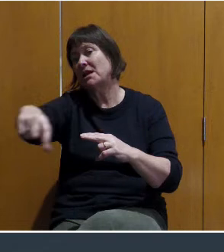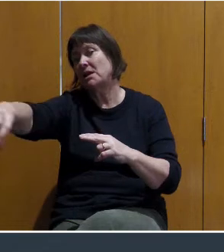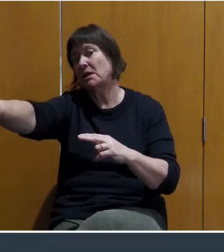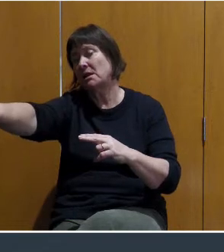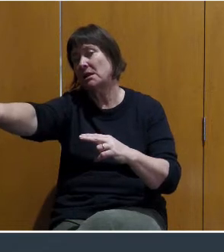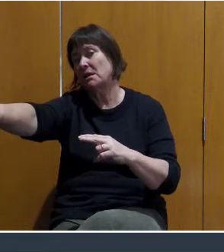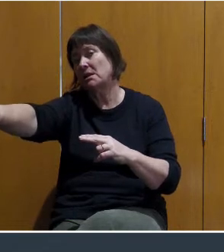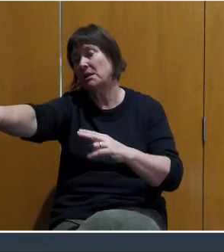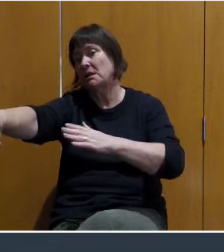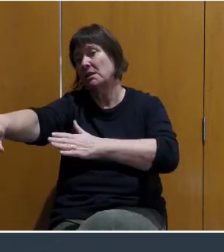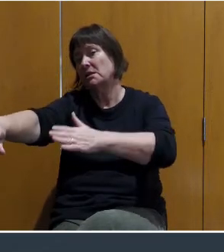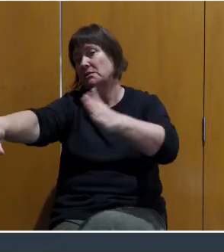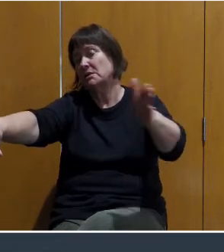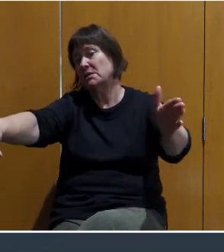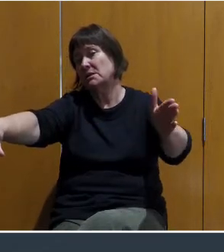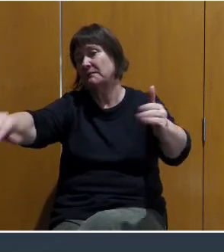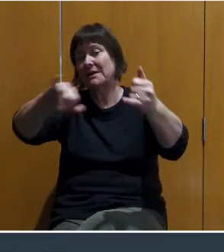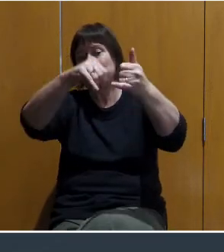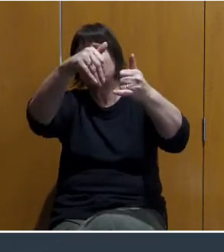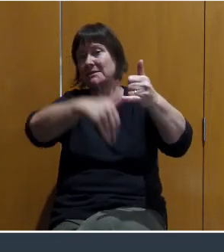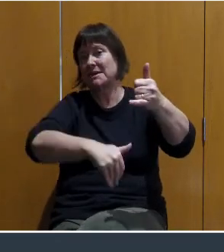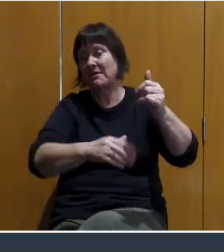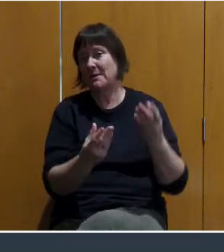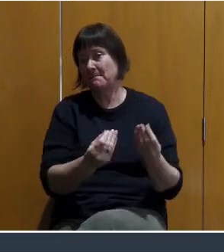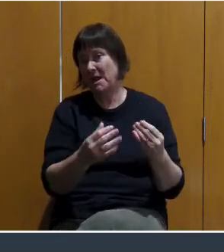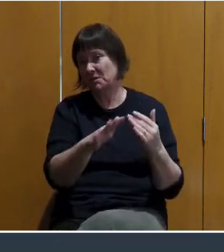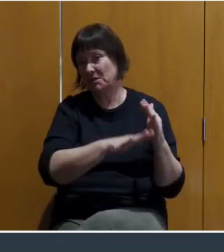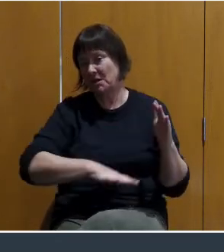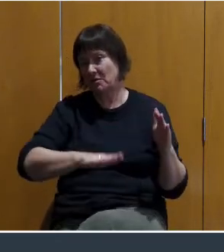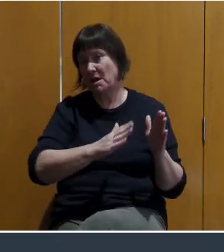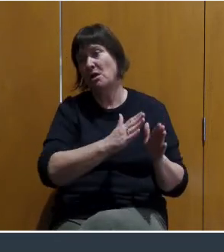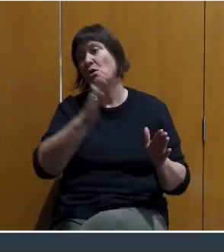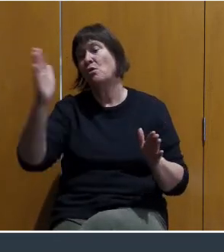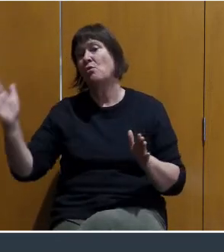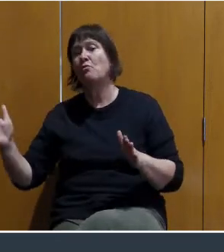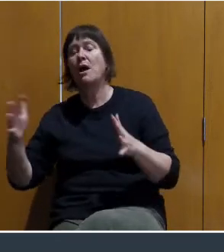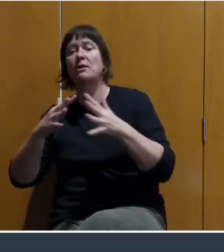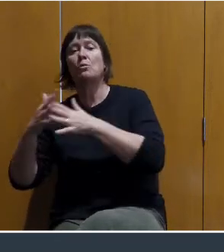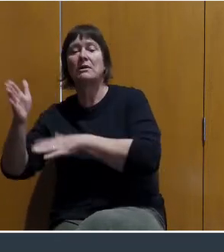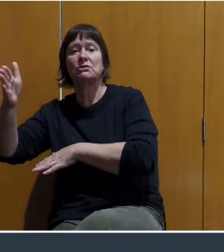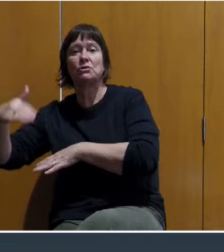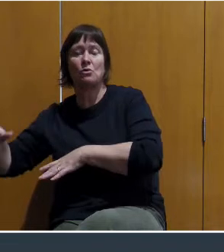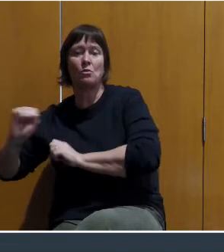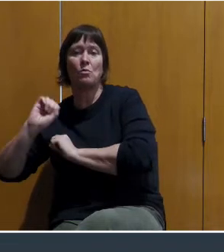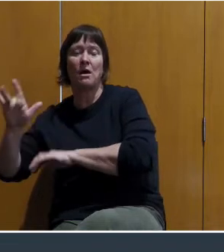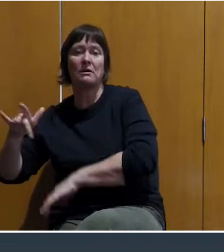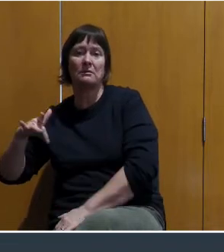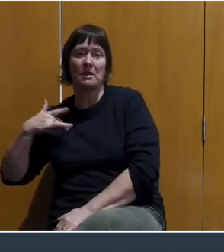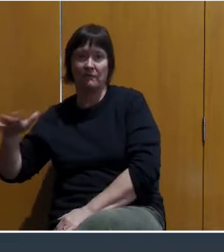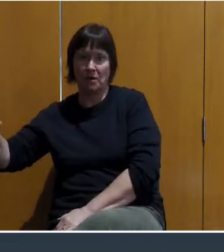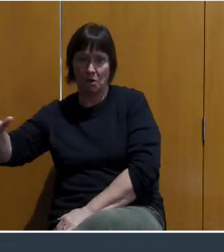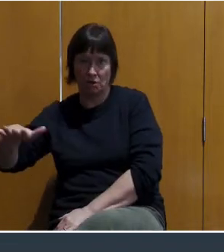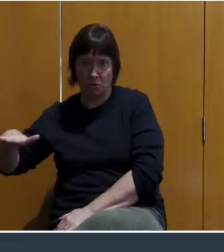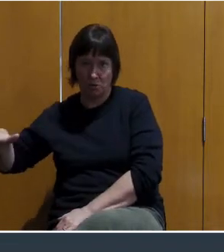the left, the Southern Marsh area, and to the right, the West Shore Wildlife Lagoon, which also includes